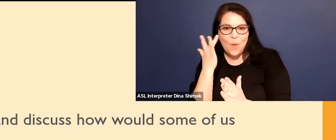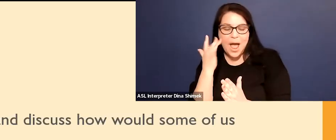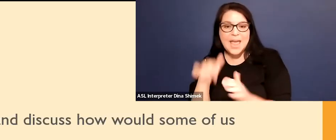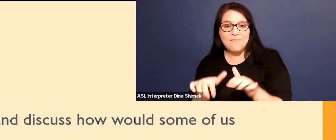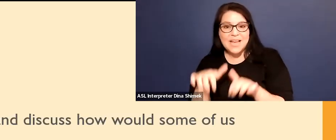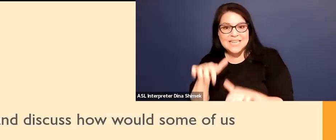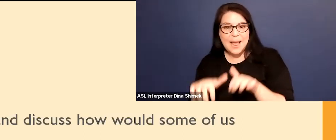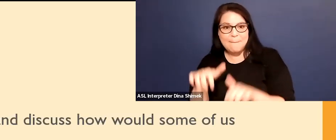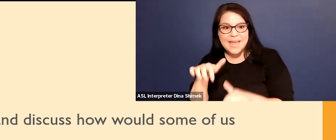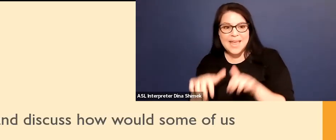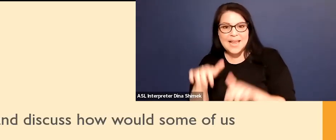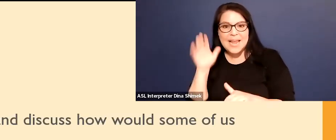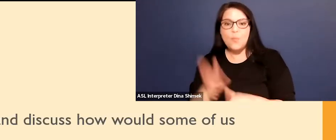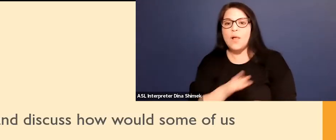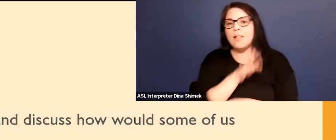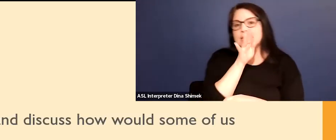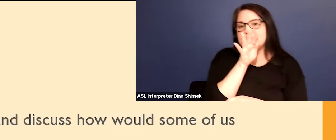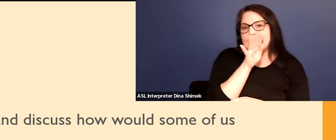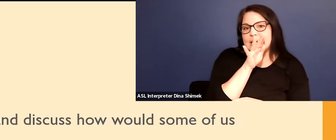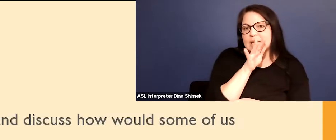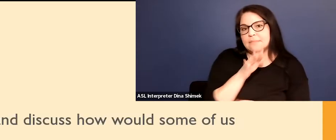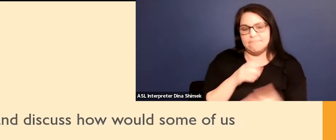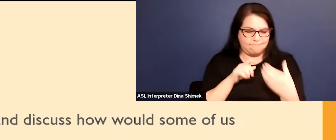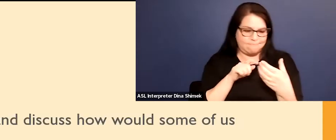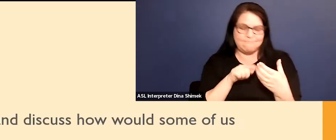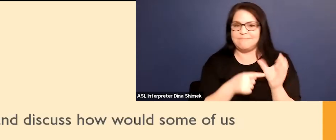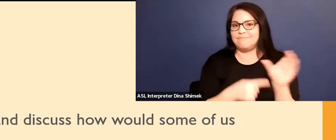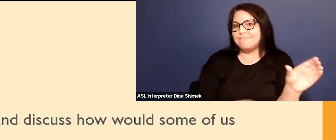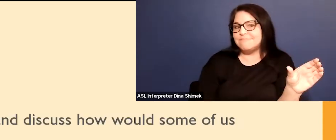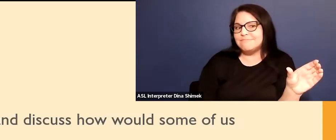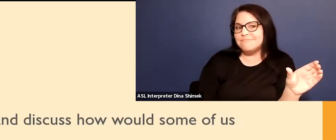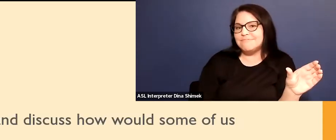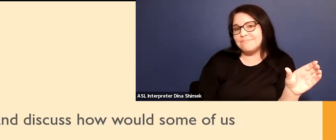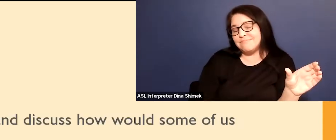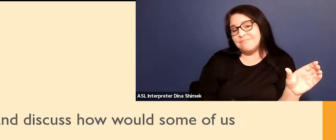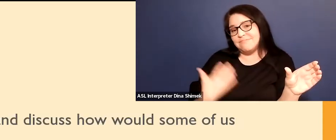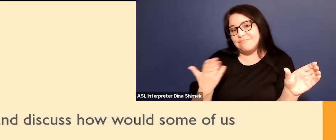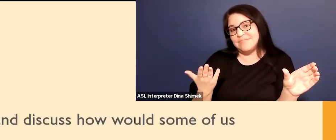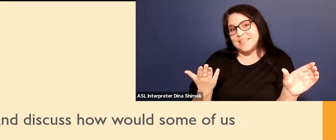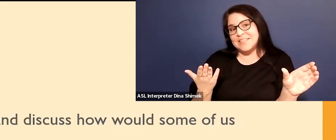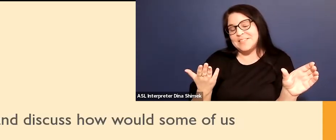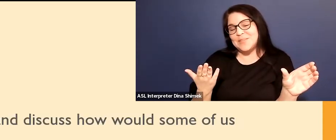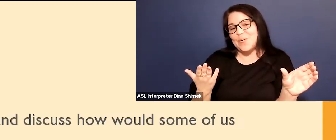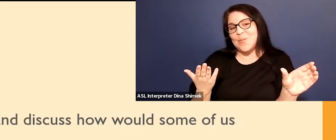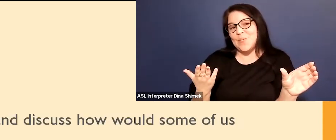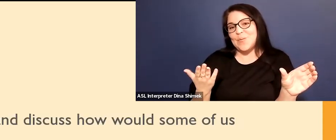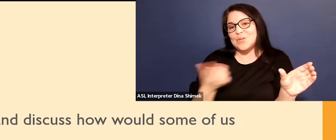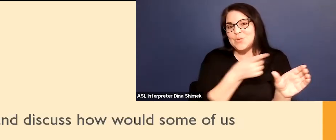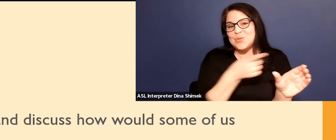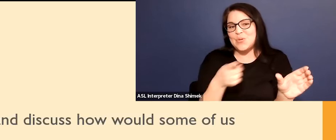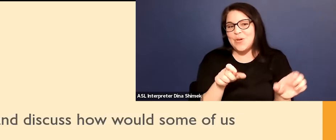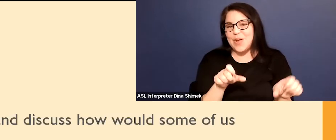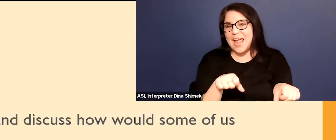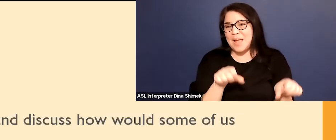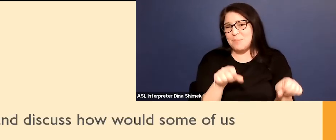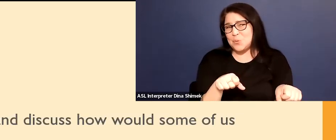stuff in, like it'll speak out loud, and that way they're able to